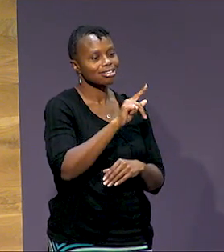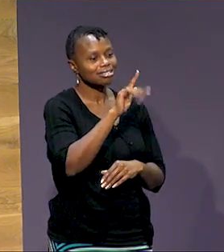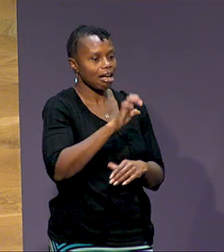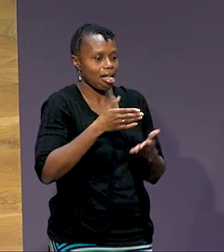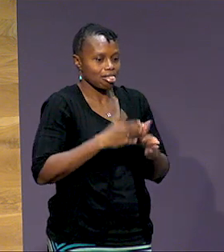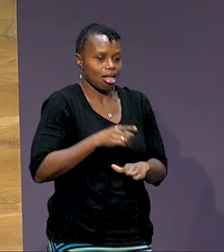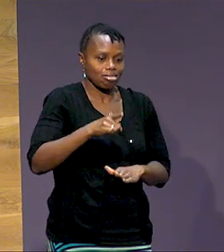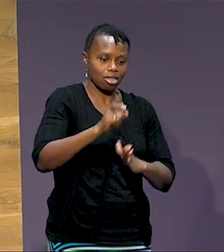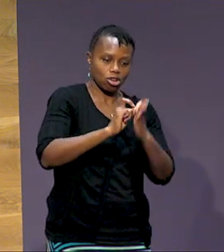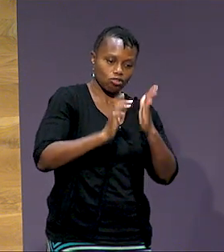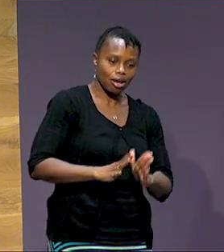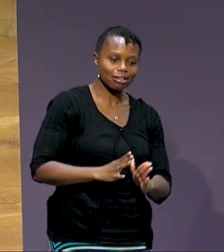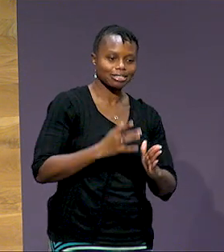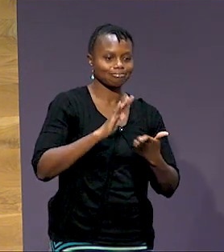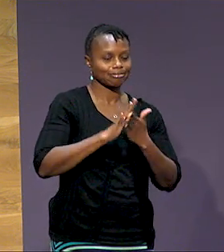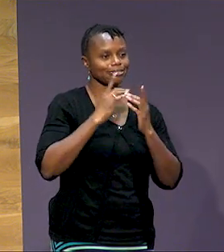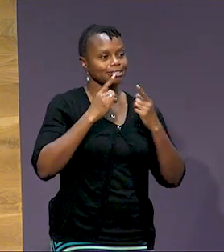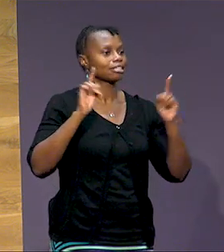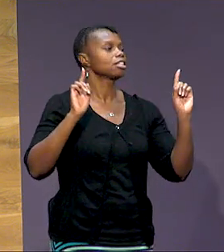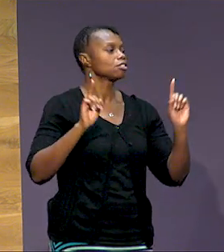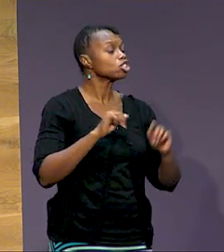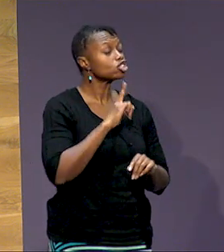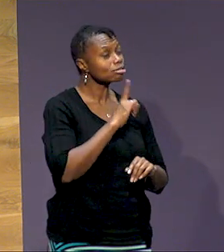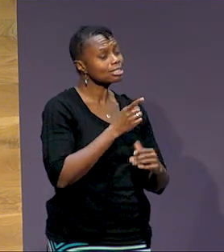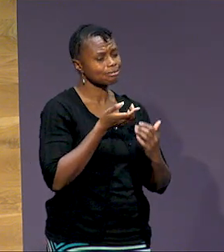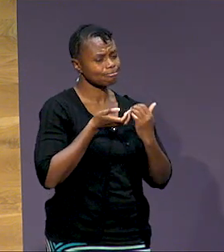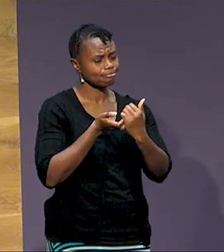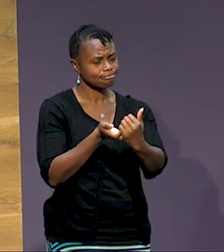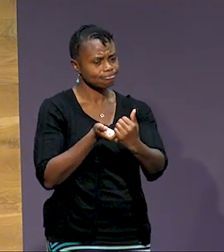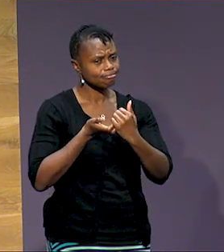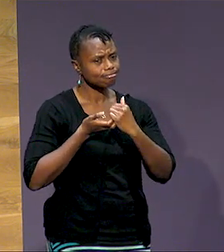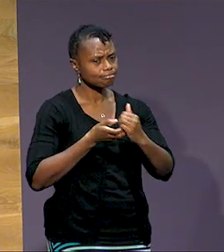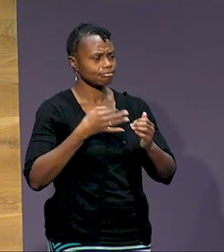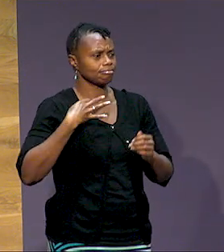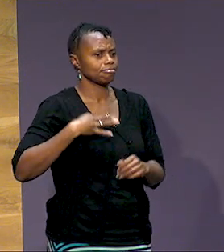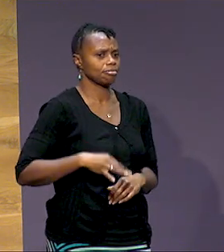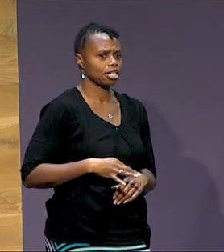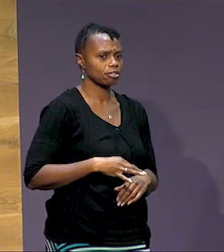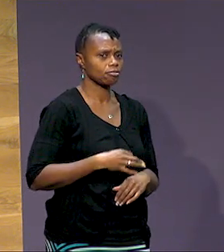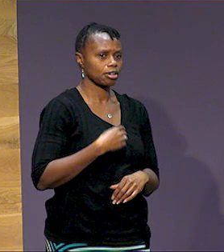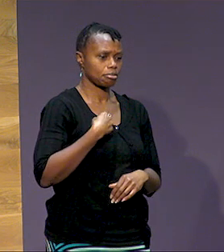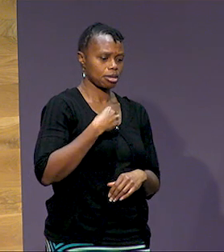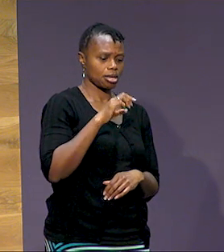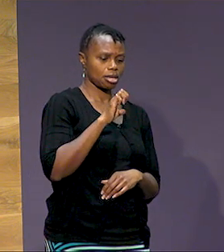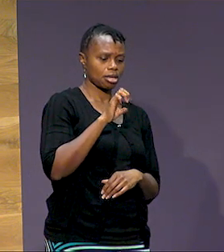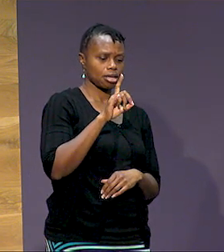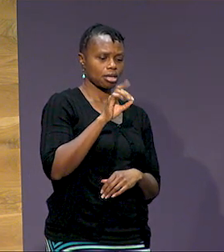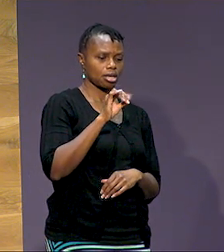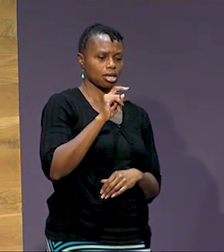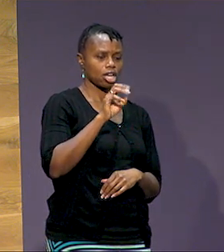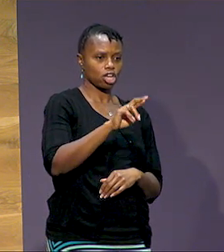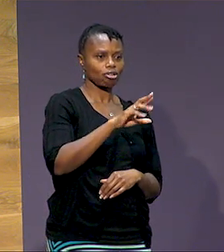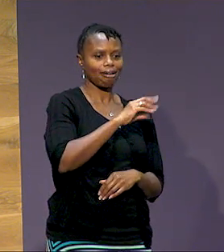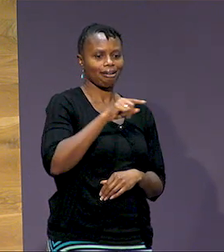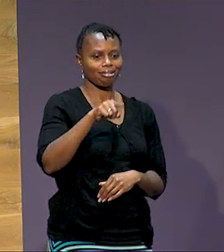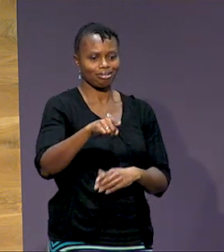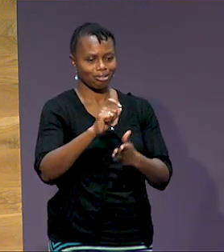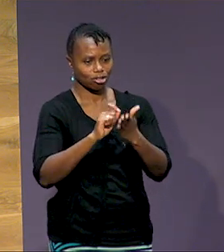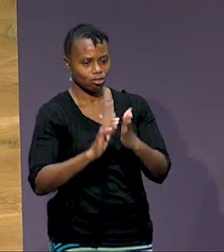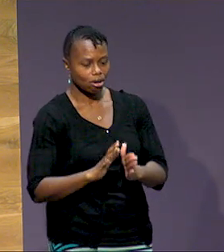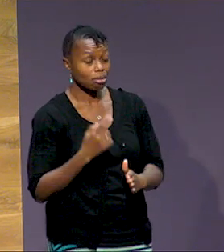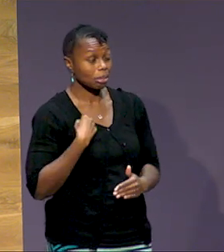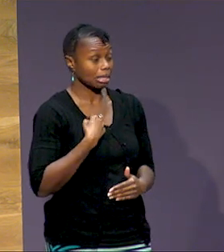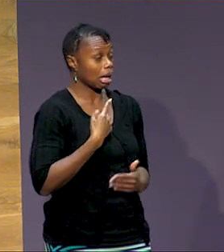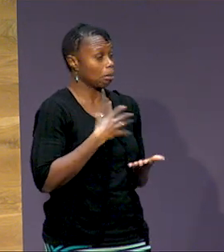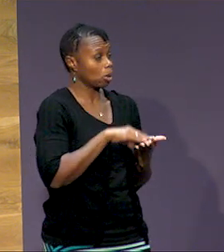which is it's a form of collaboration, I think, that benefits both an editor and a writer, because as an editor, I'm learning new